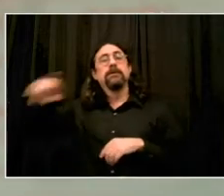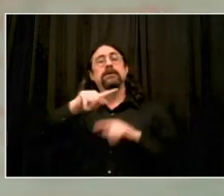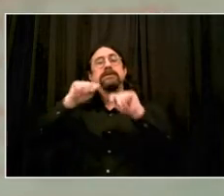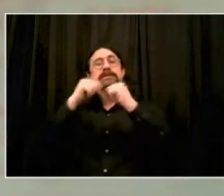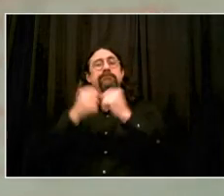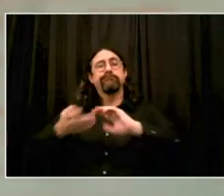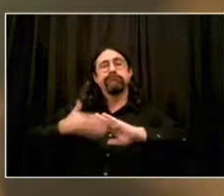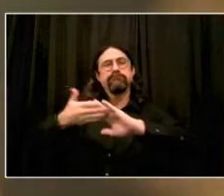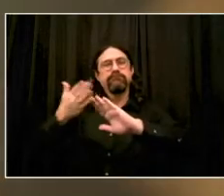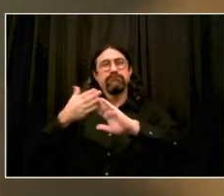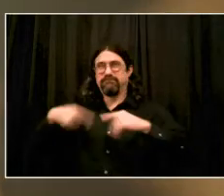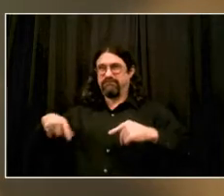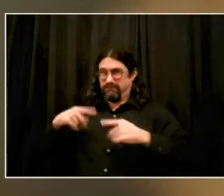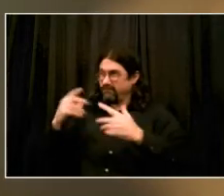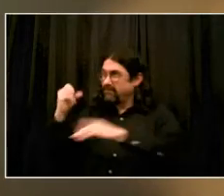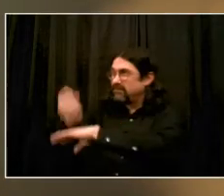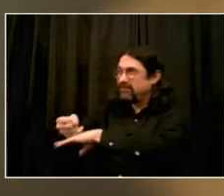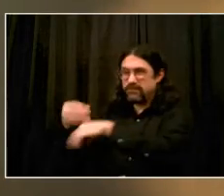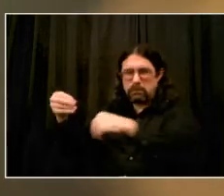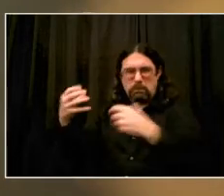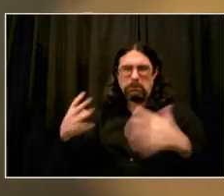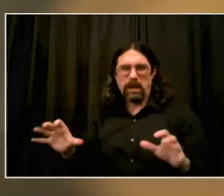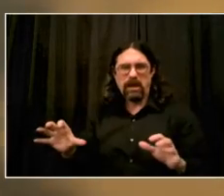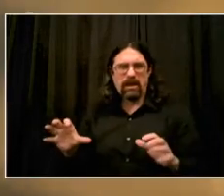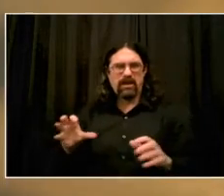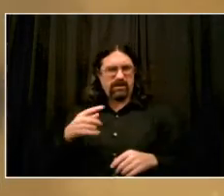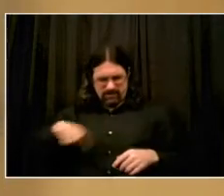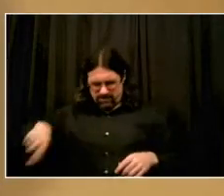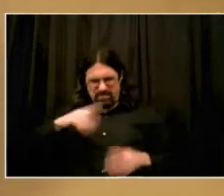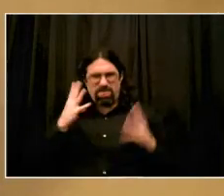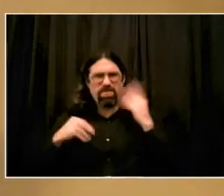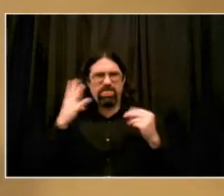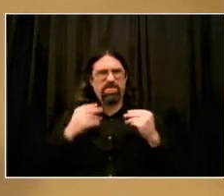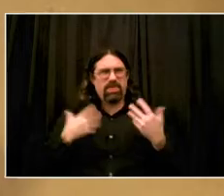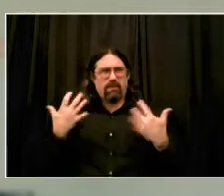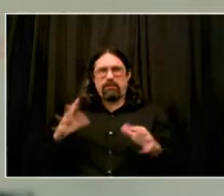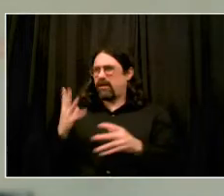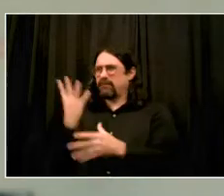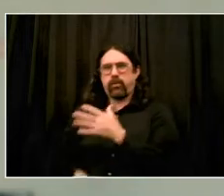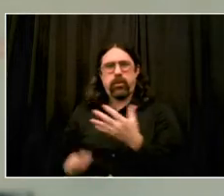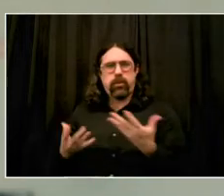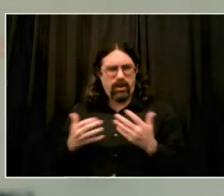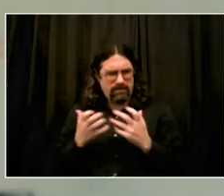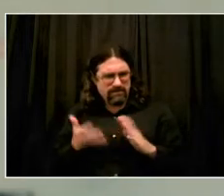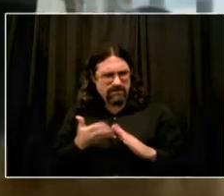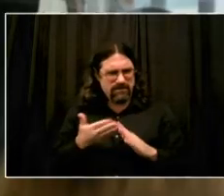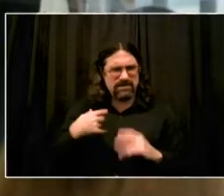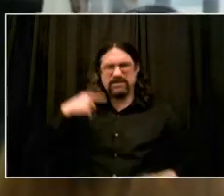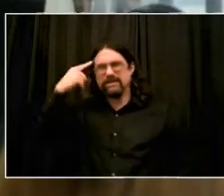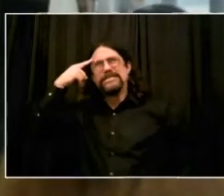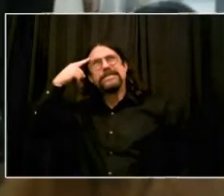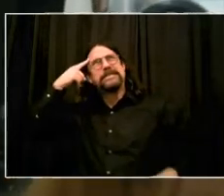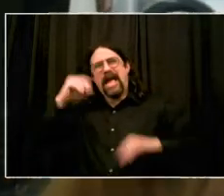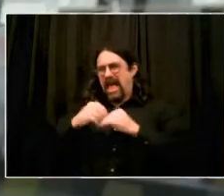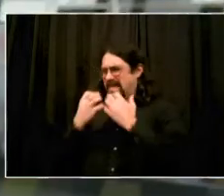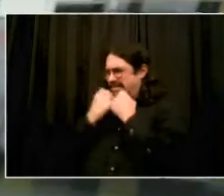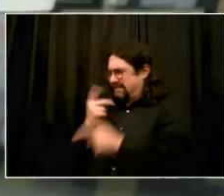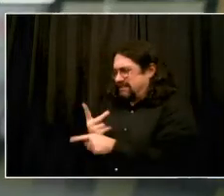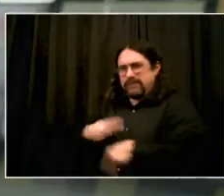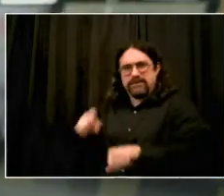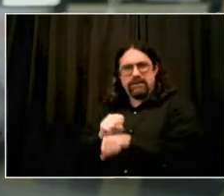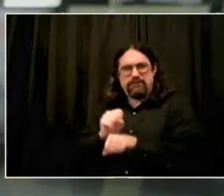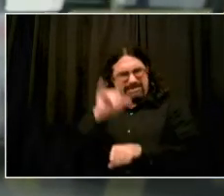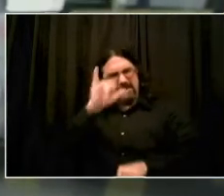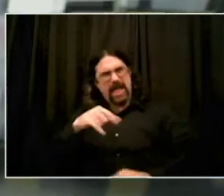to close down. There's a skill set that was there and could be lost. To be able to save those jobs kind of became my